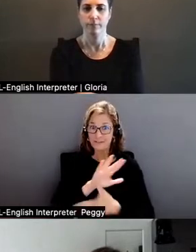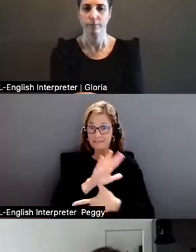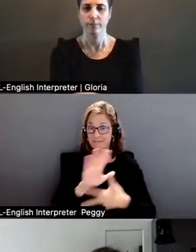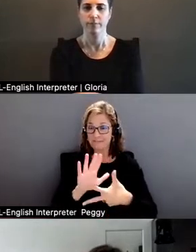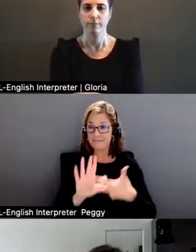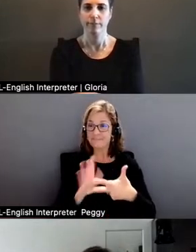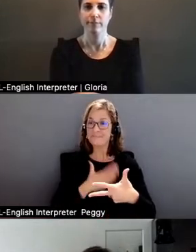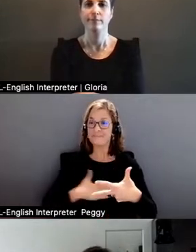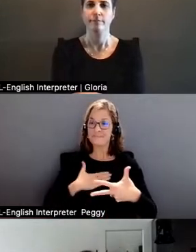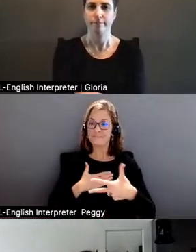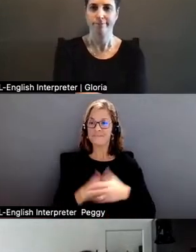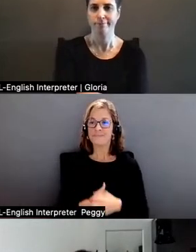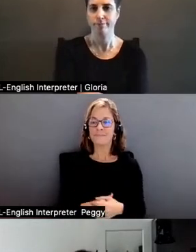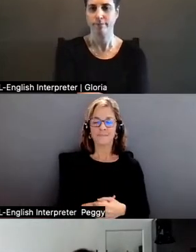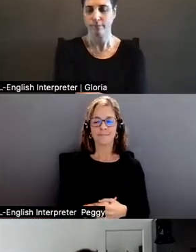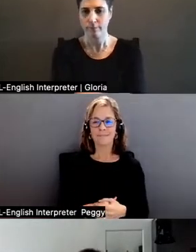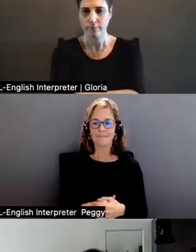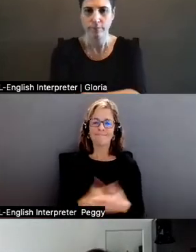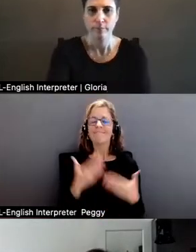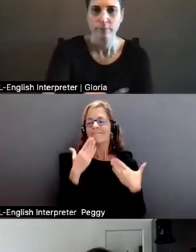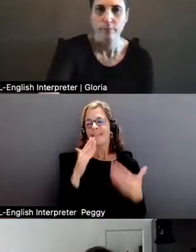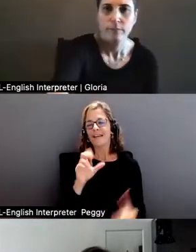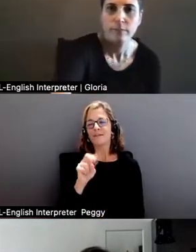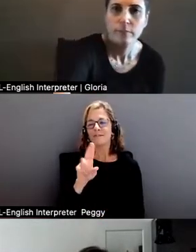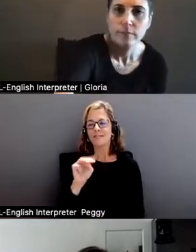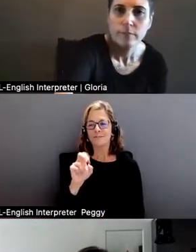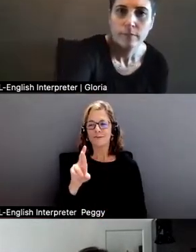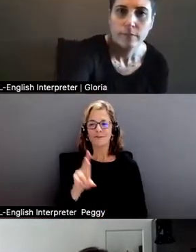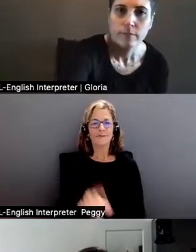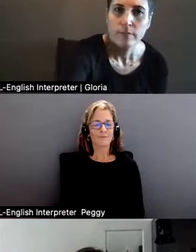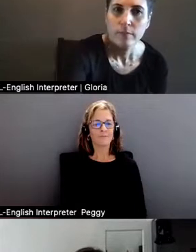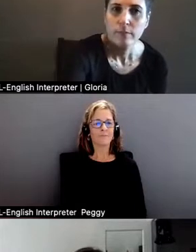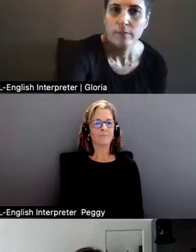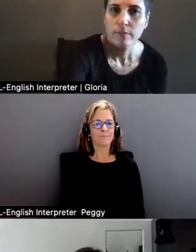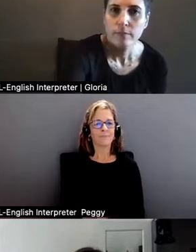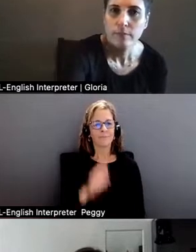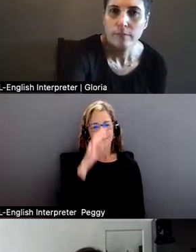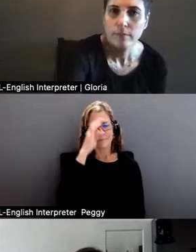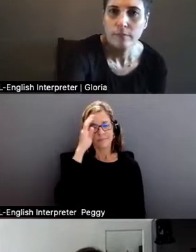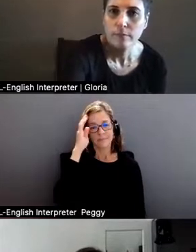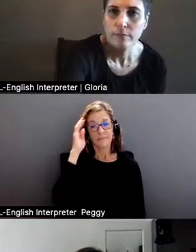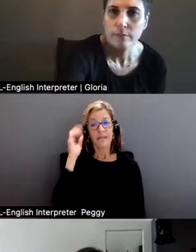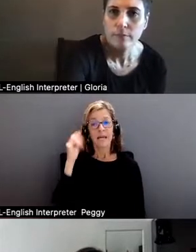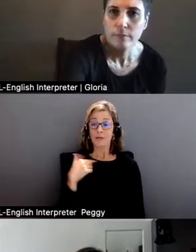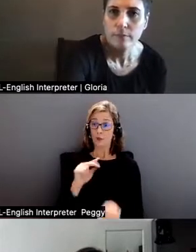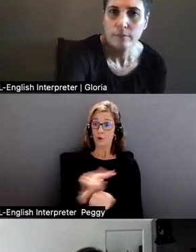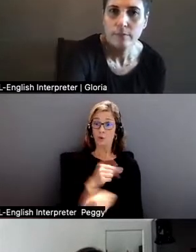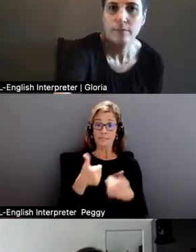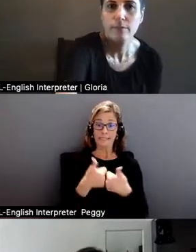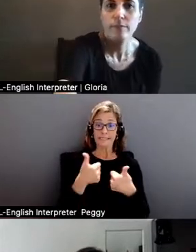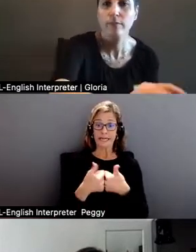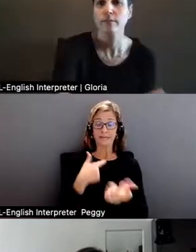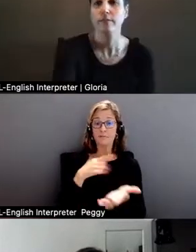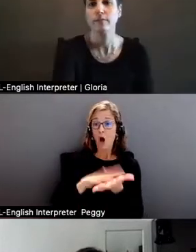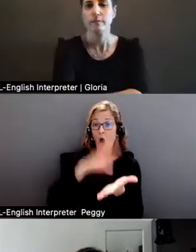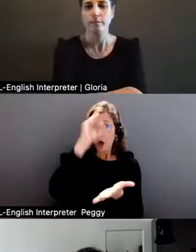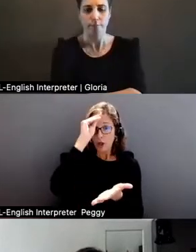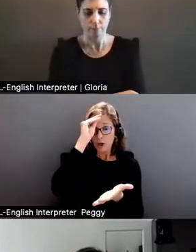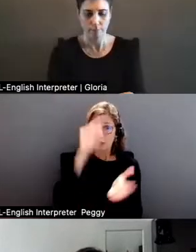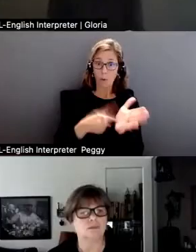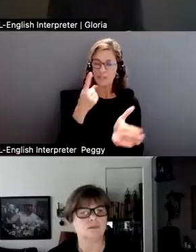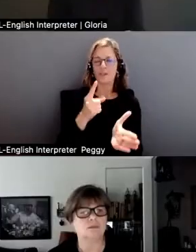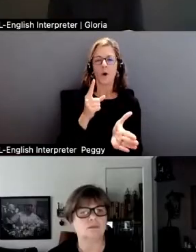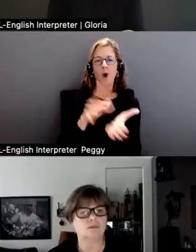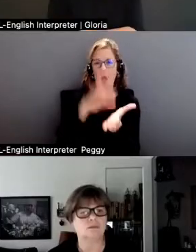Summer. Thanks so much. What we have learned, and we've learned it over and over